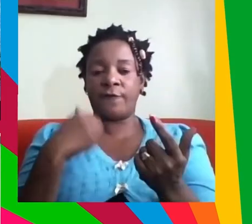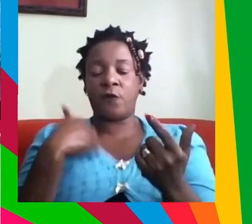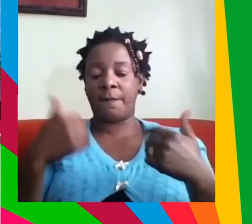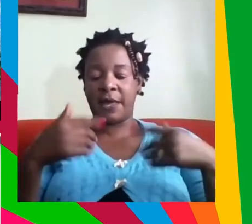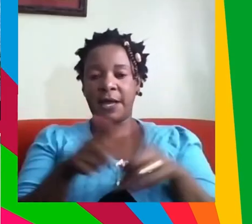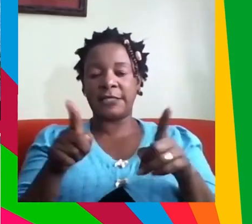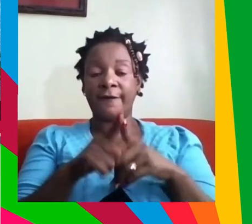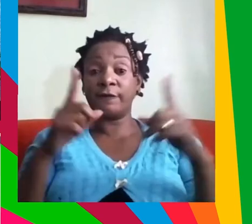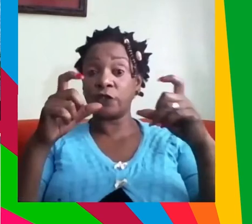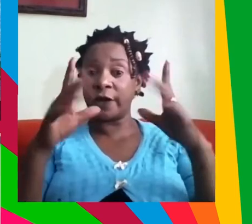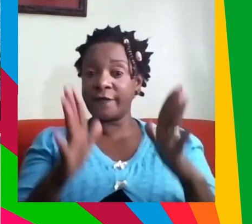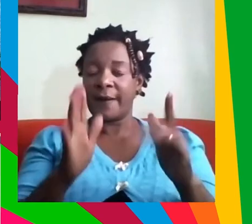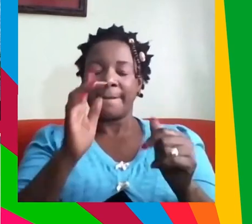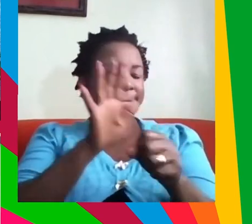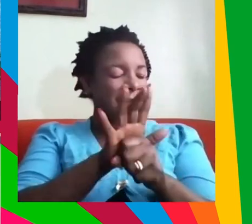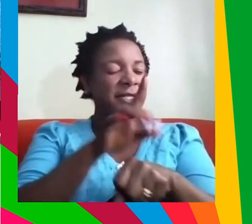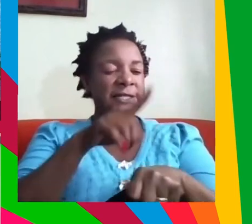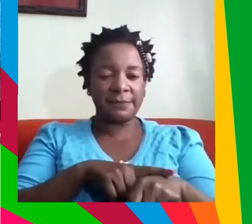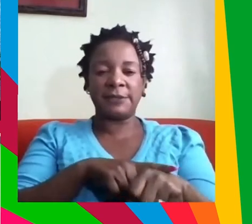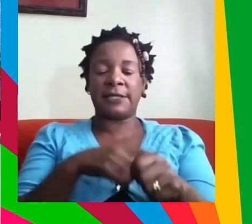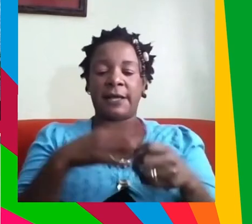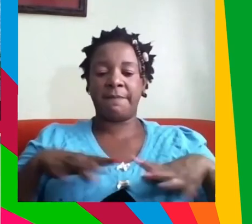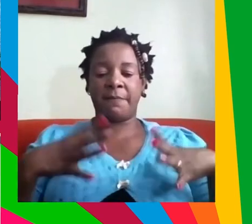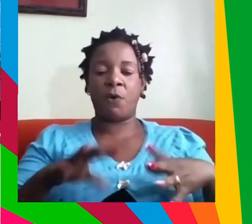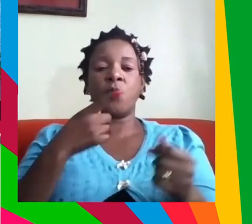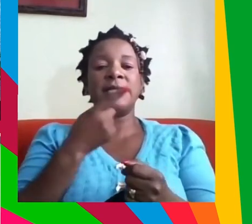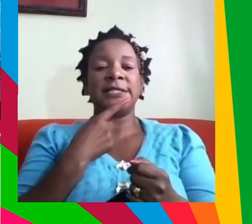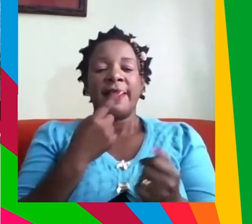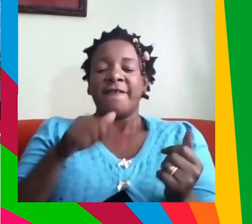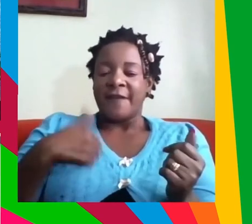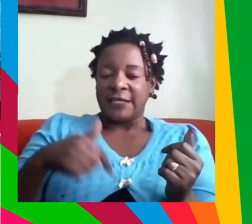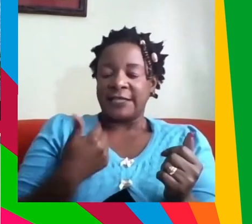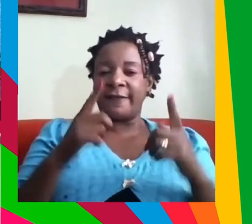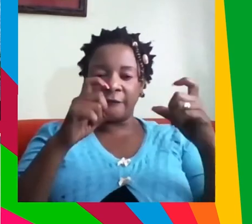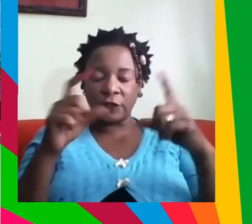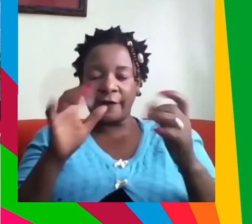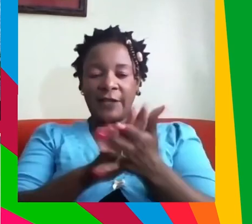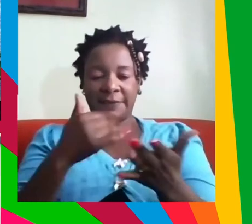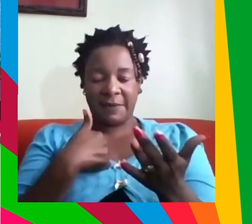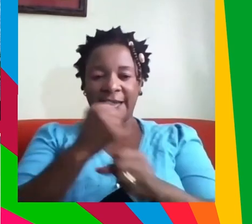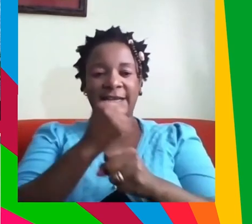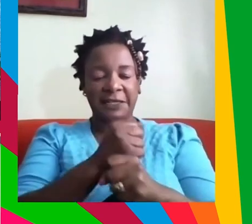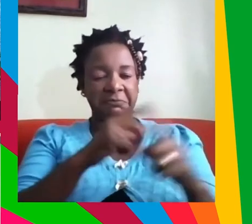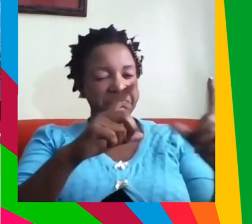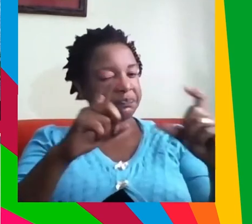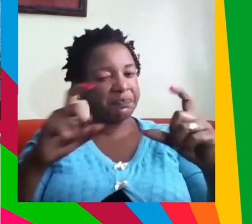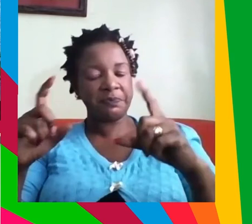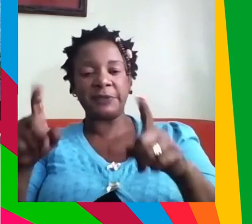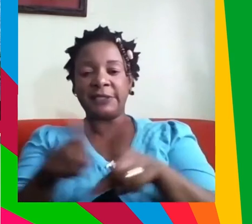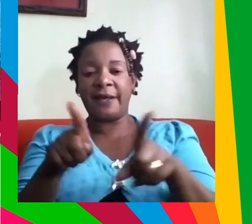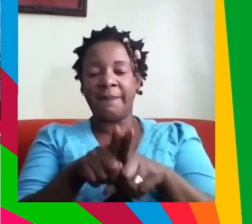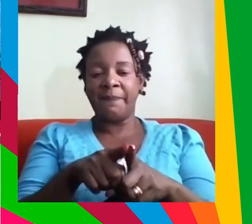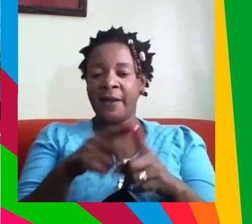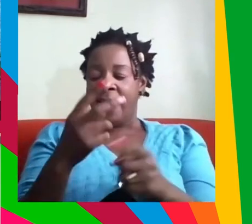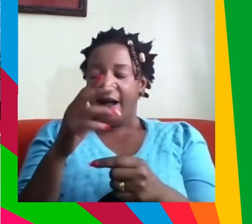of times people tell me things about images that they felt in a photograph that I took that I didn't even anticipate or